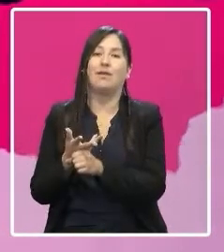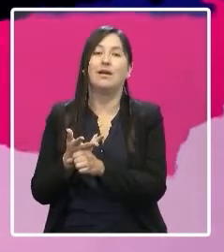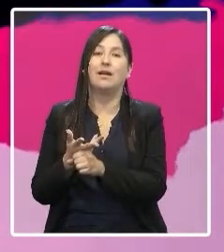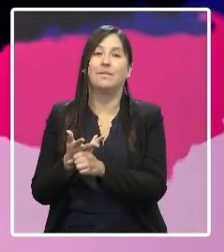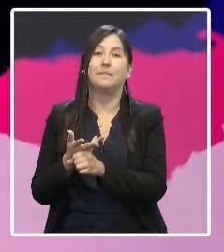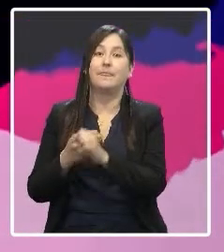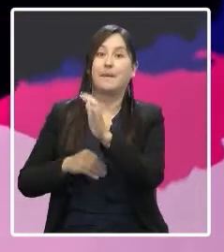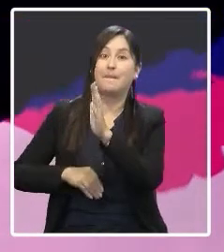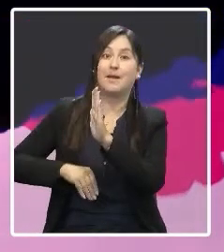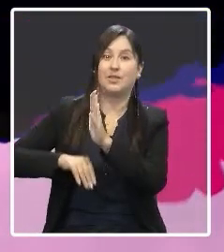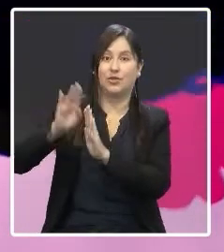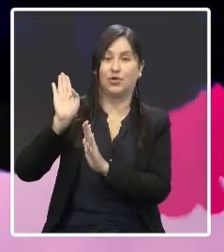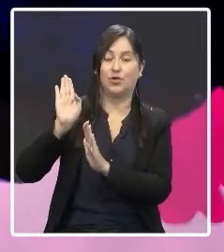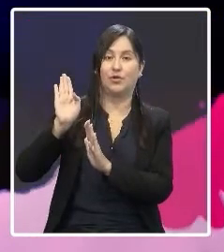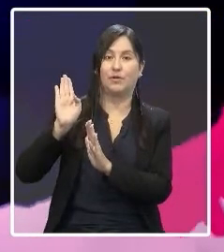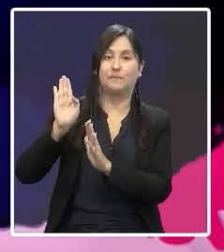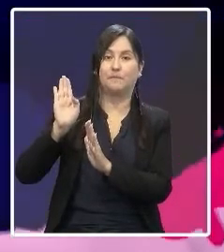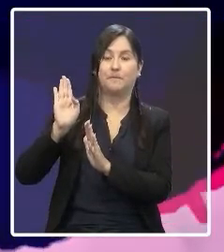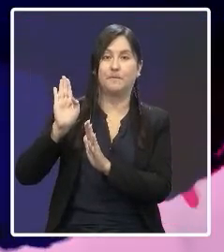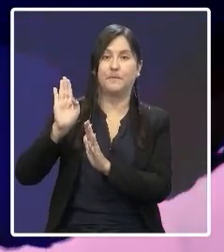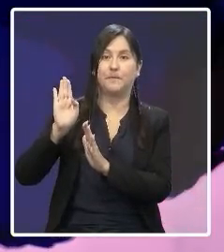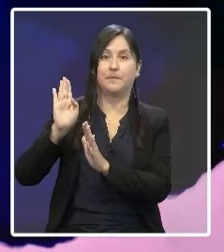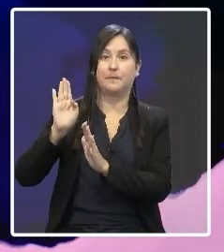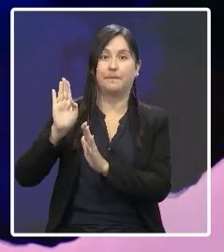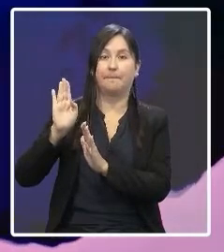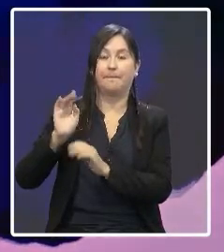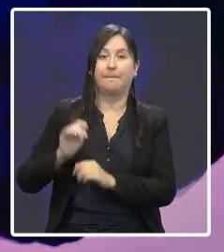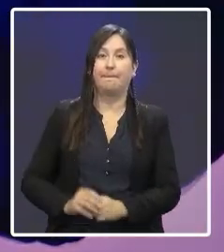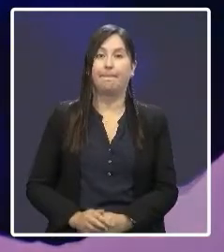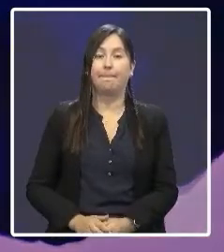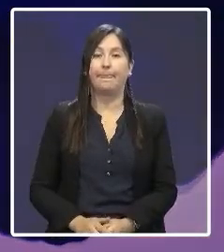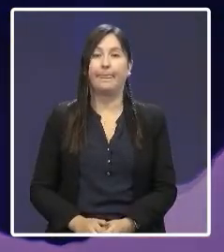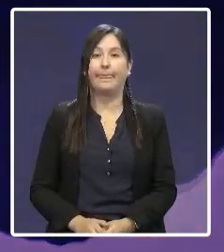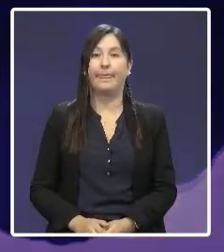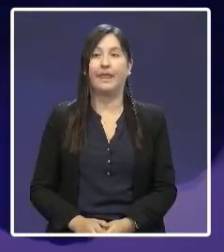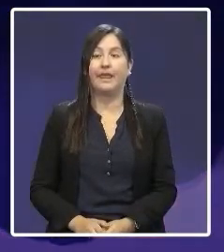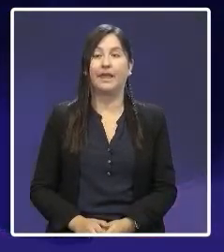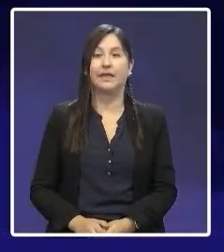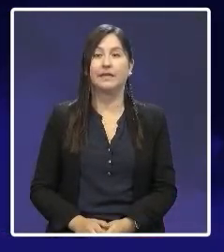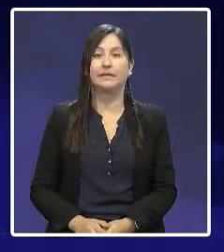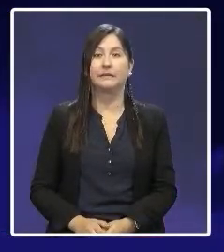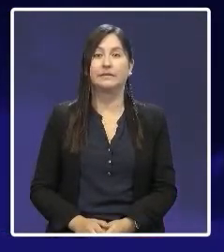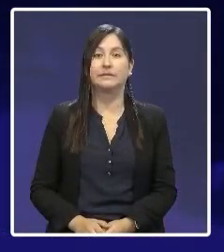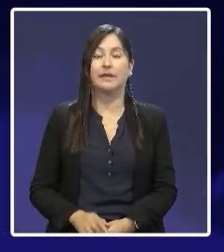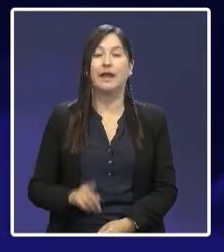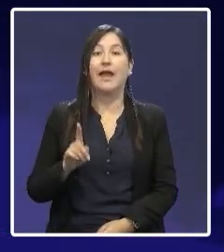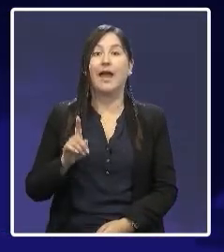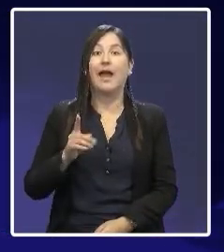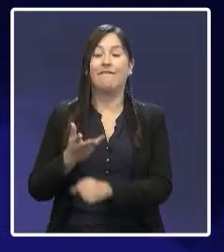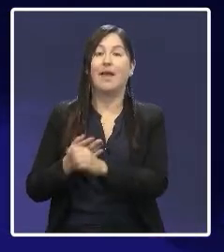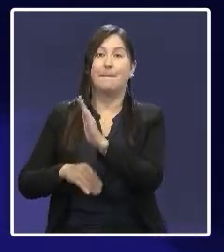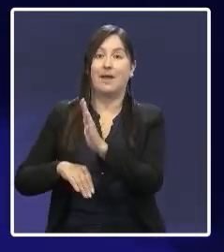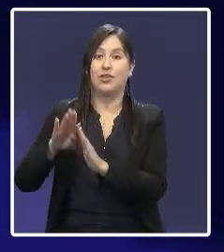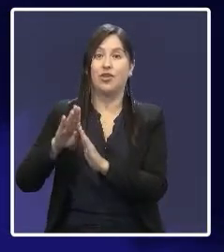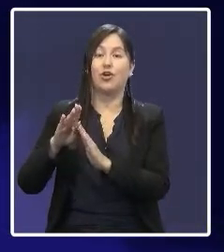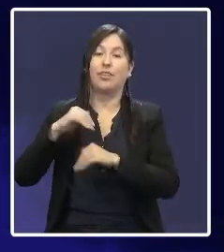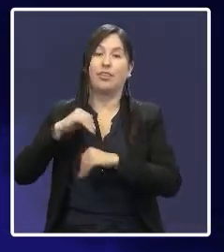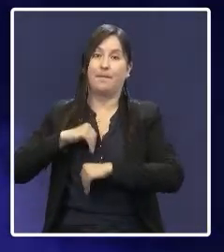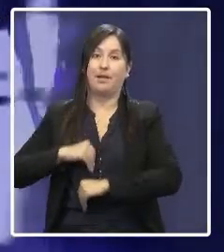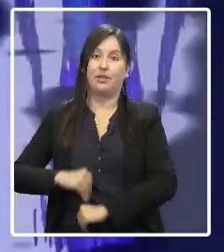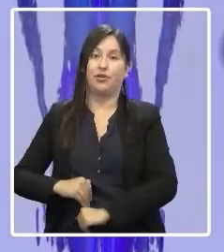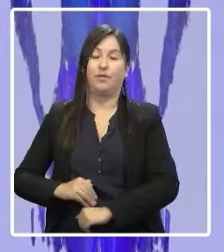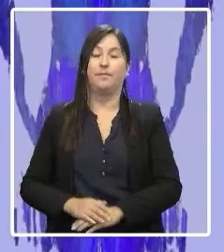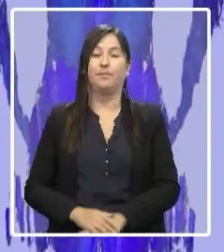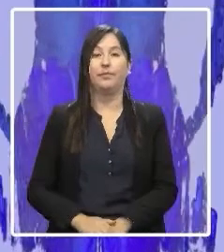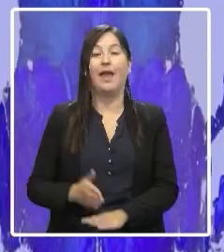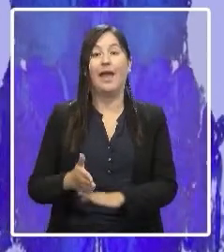likely you are to experience depression. So so just before my conclusions, the one thing I want to concentrate on is, well, what's